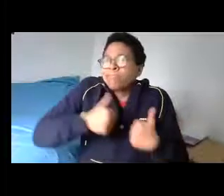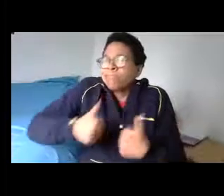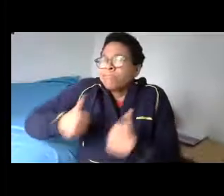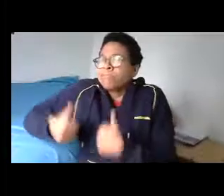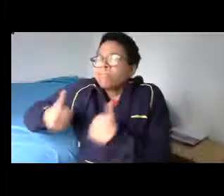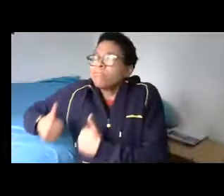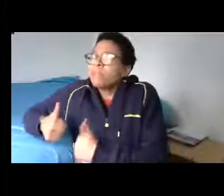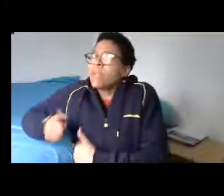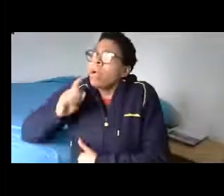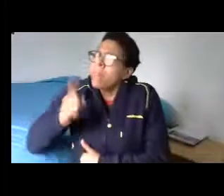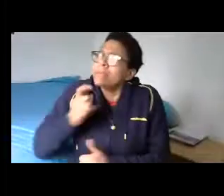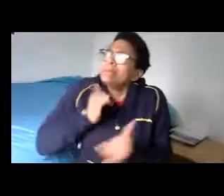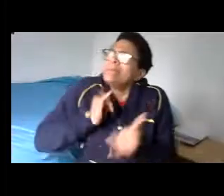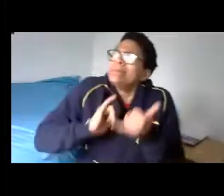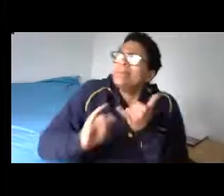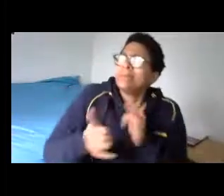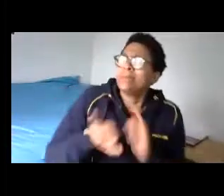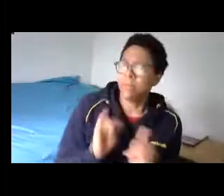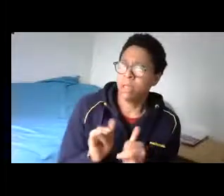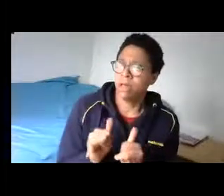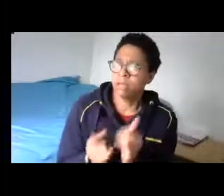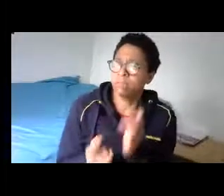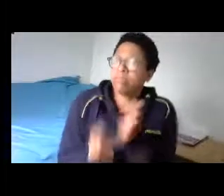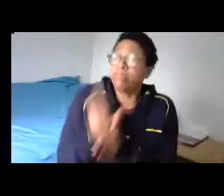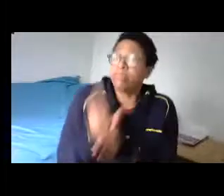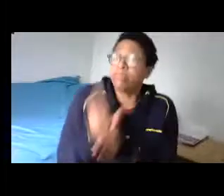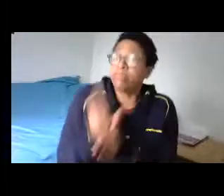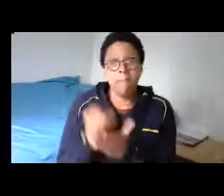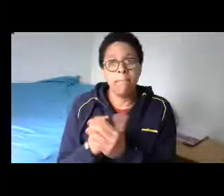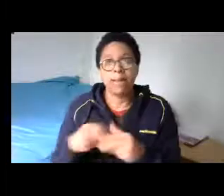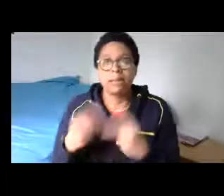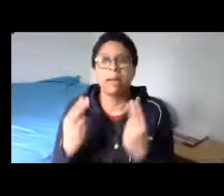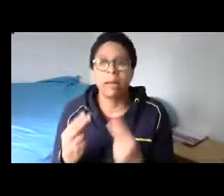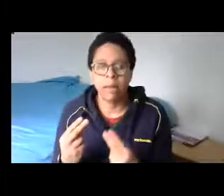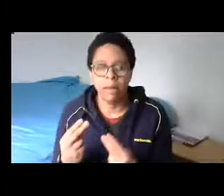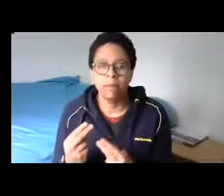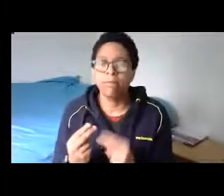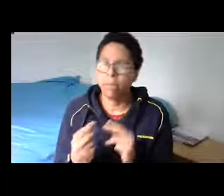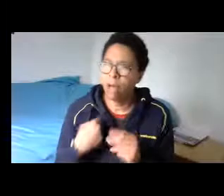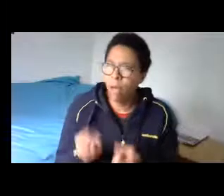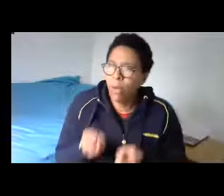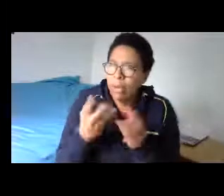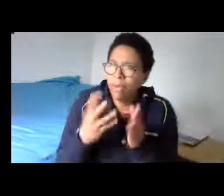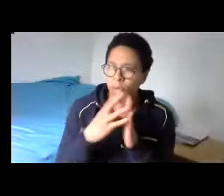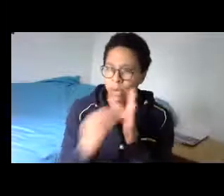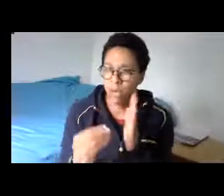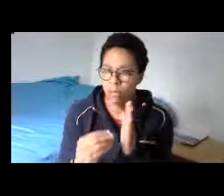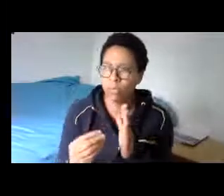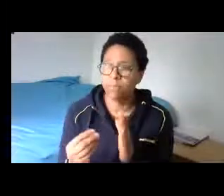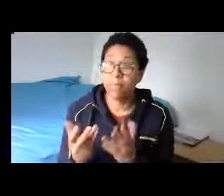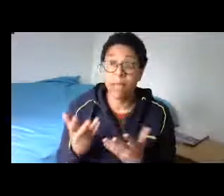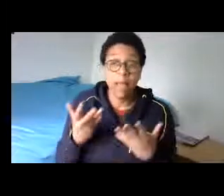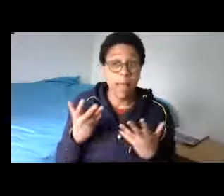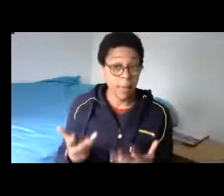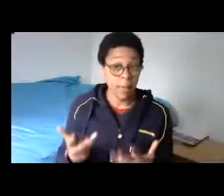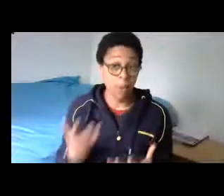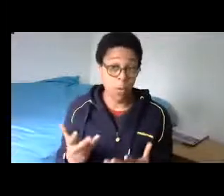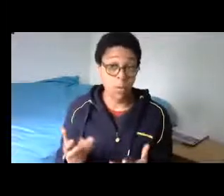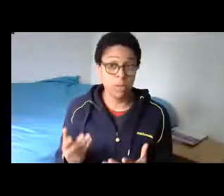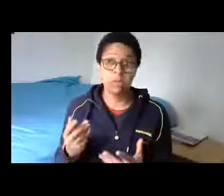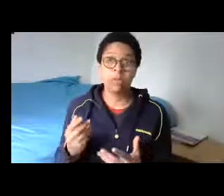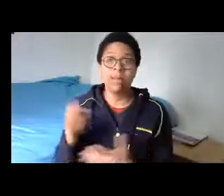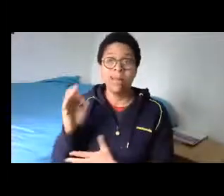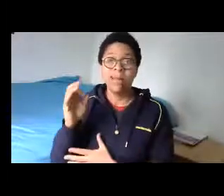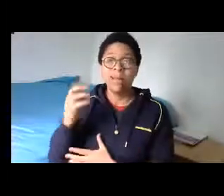just illustrate by example. So for example, now there is a push to reduce human support and